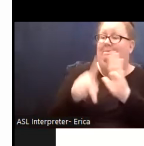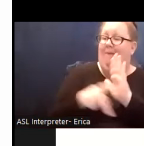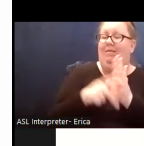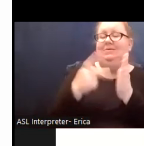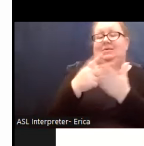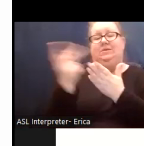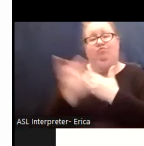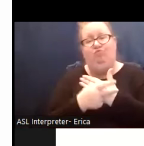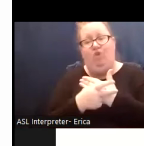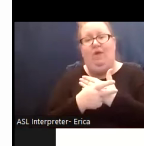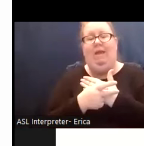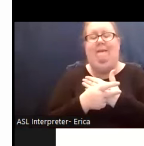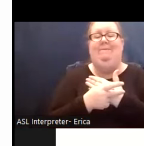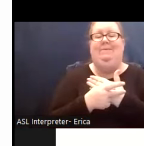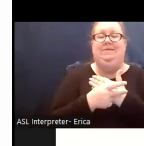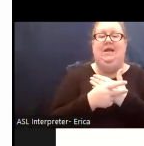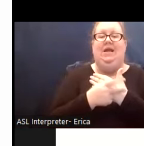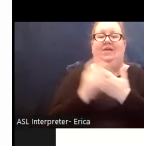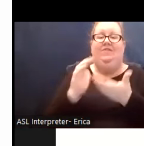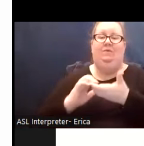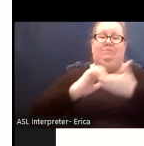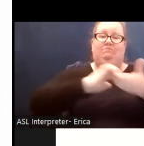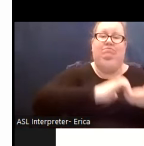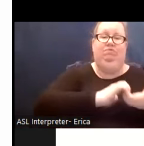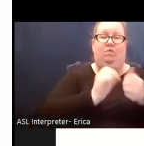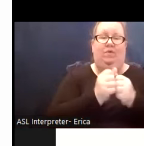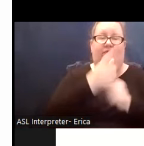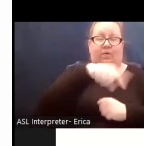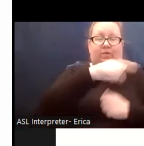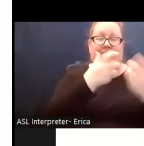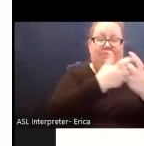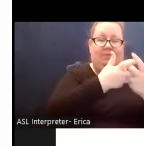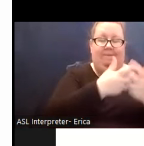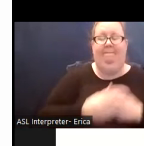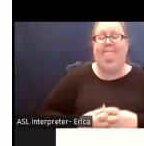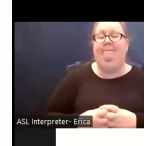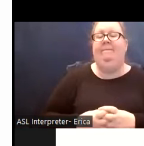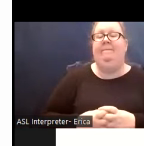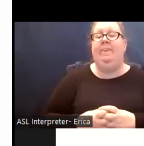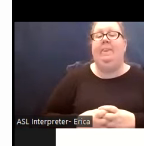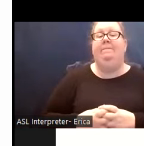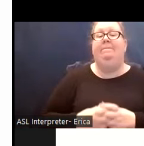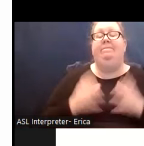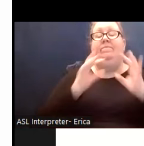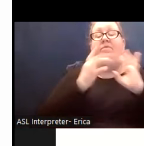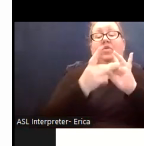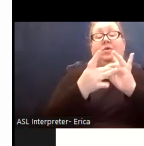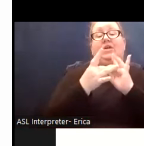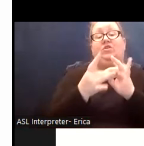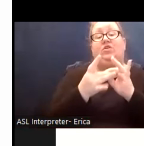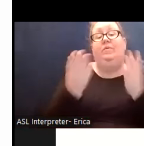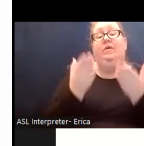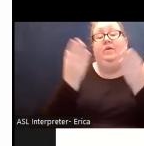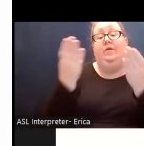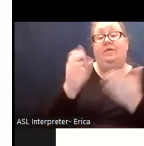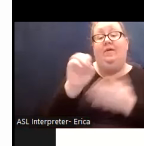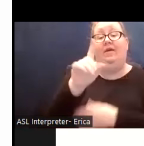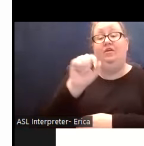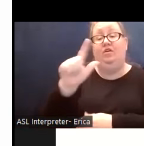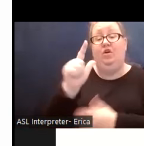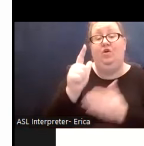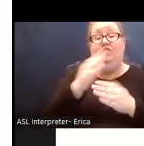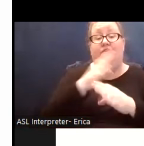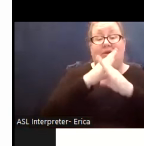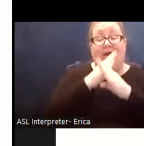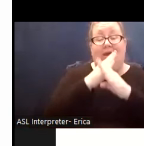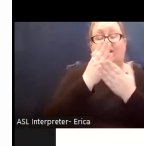programs that would complement those physical solutions. So in terms of providing coastal protection, there are some